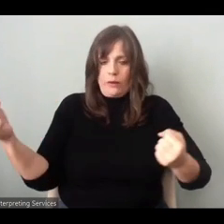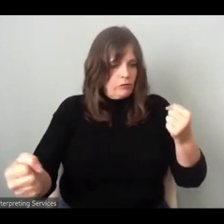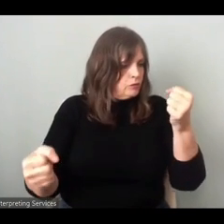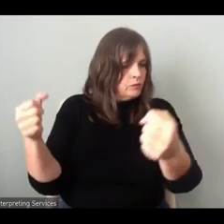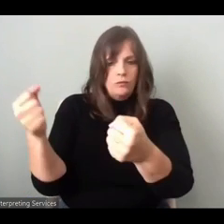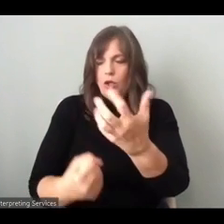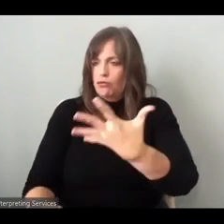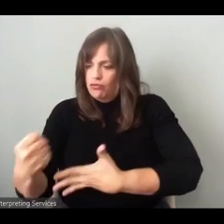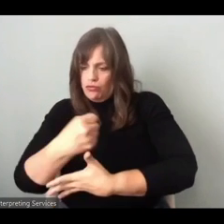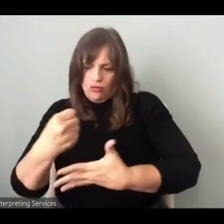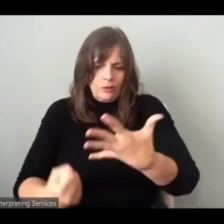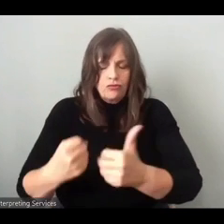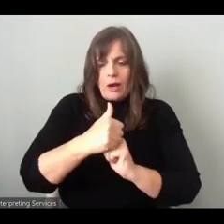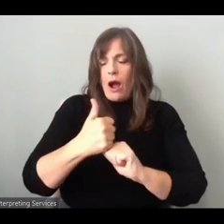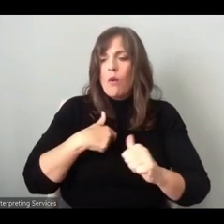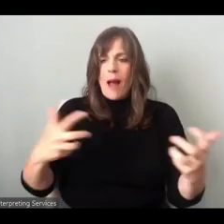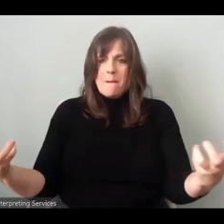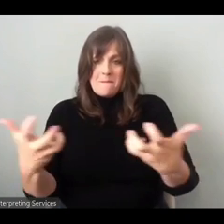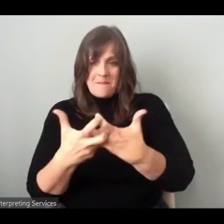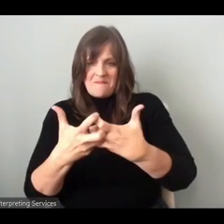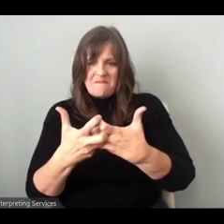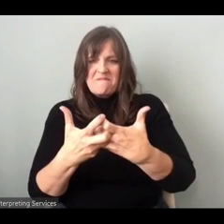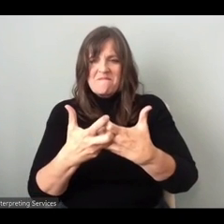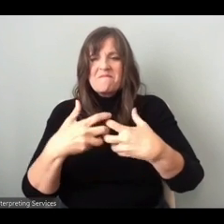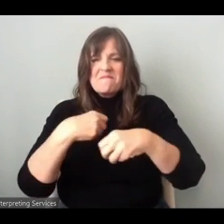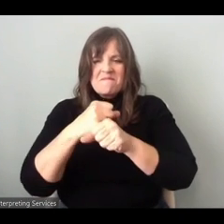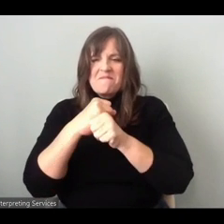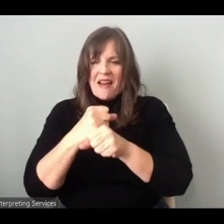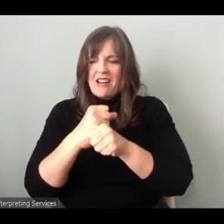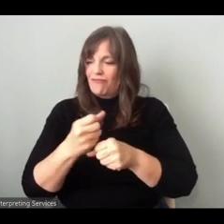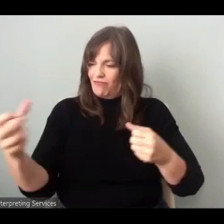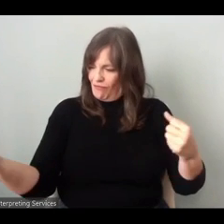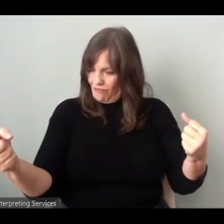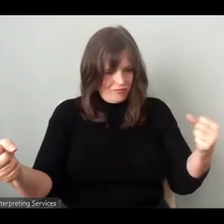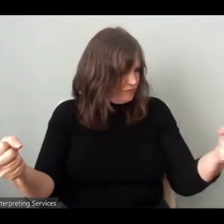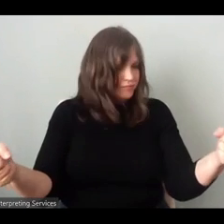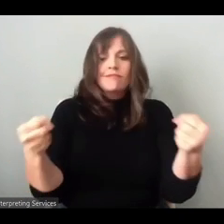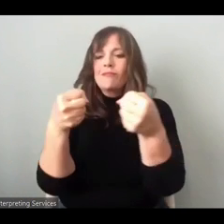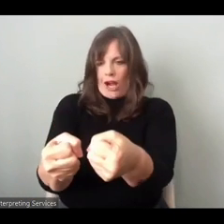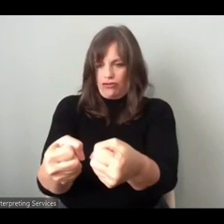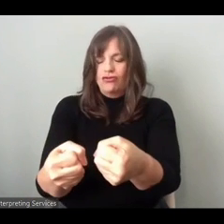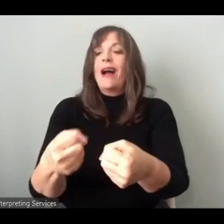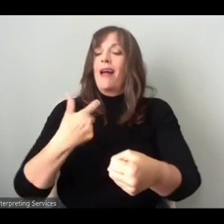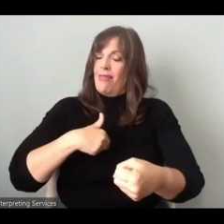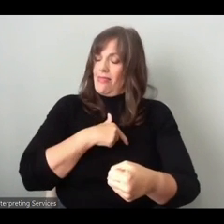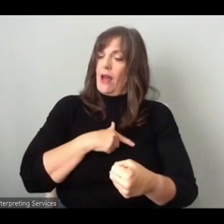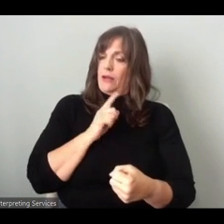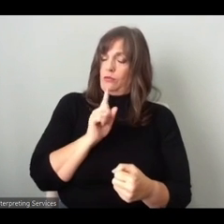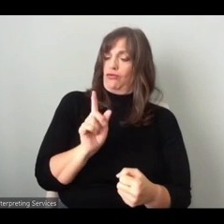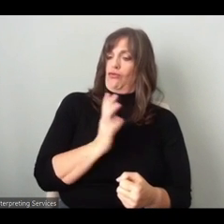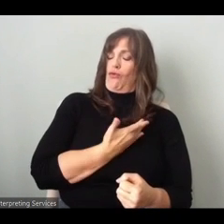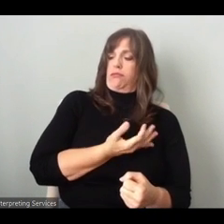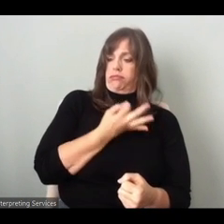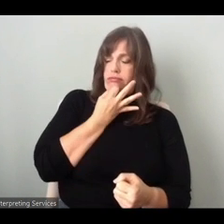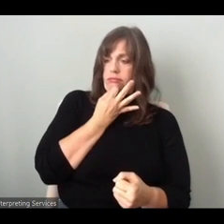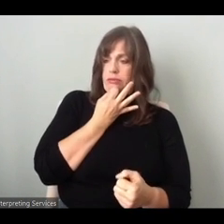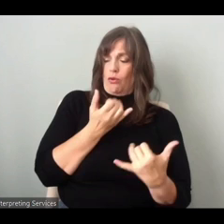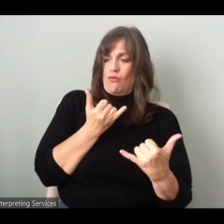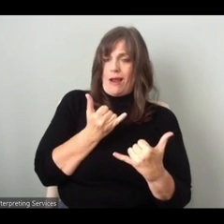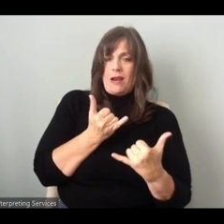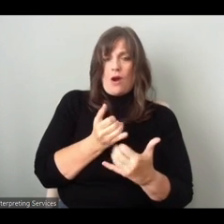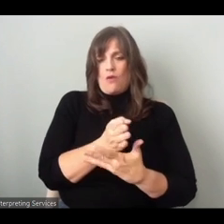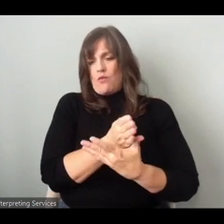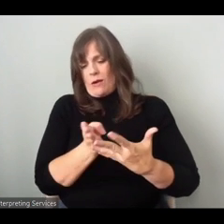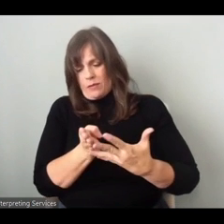strategy. But redeployment is kind of we're halfway between mitigation and redeployment right now. I will say